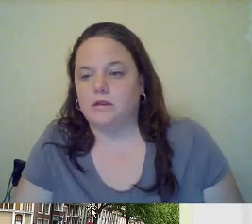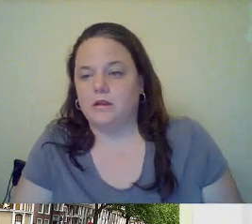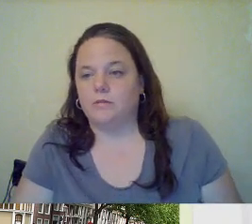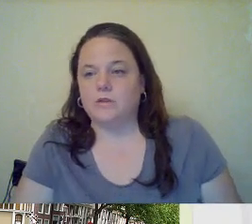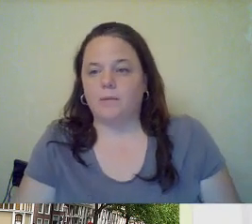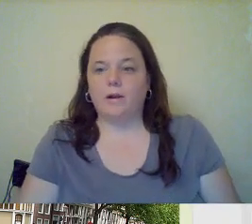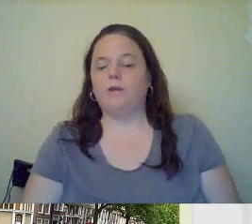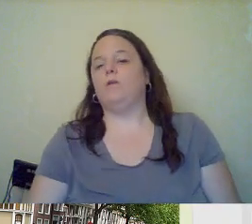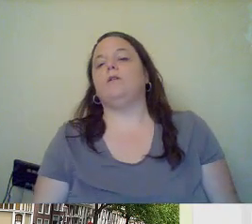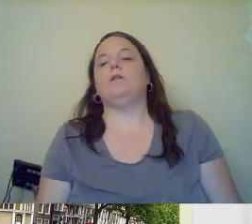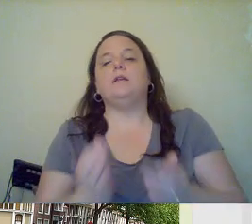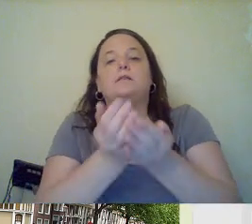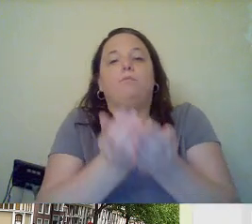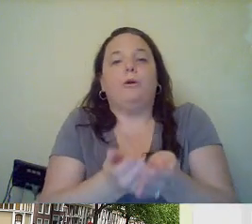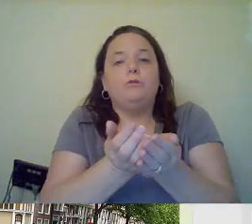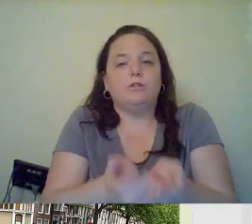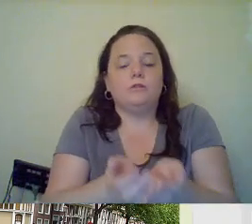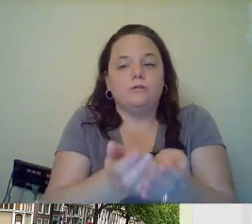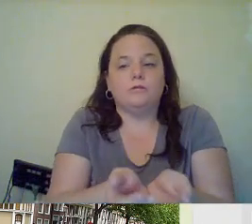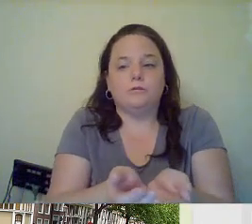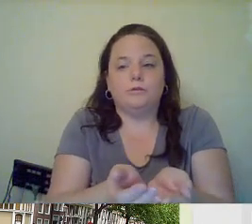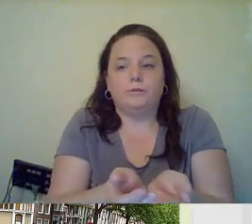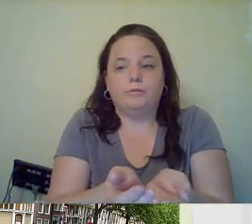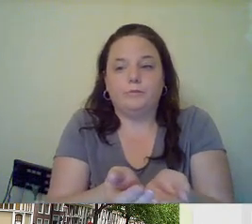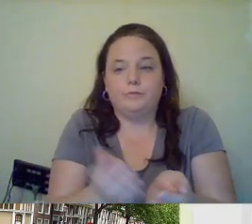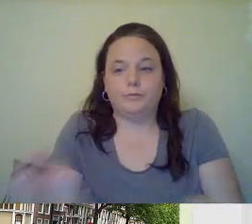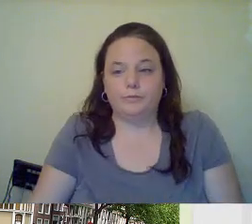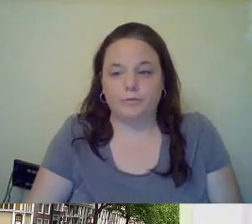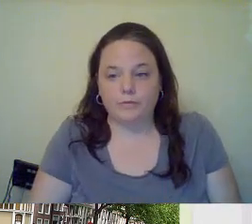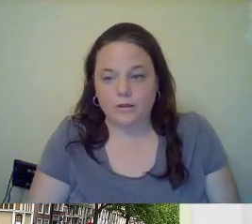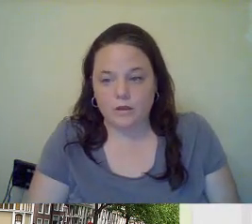This top right corner is boat.